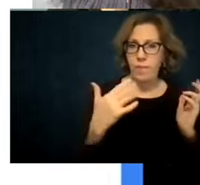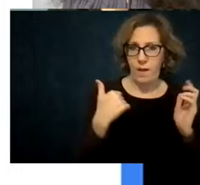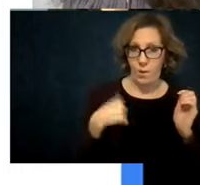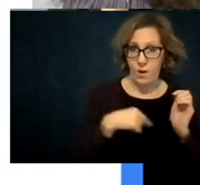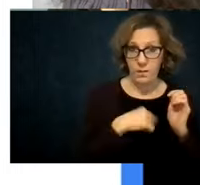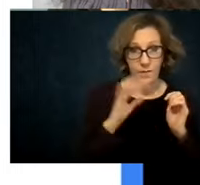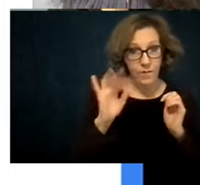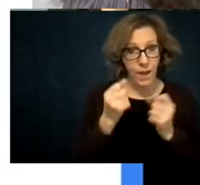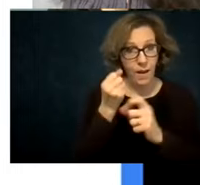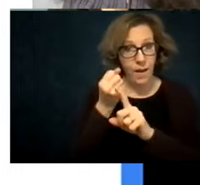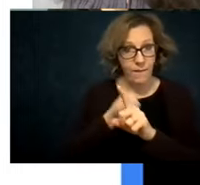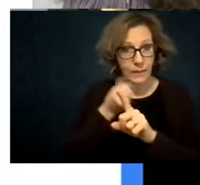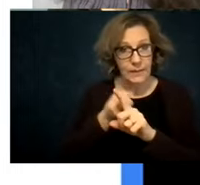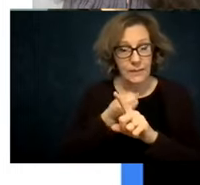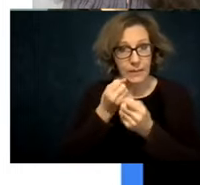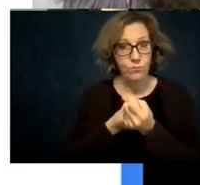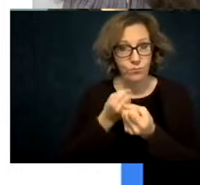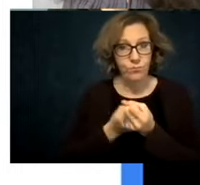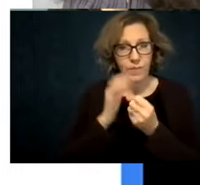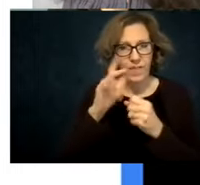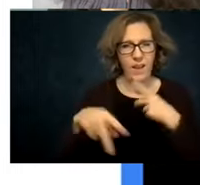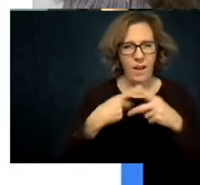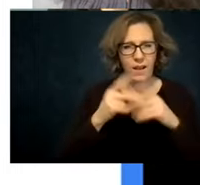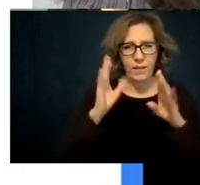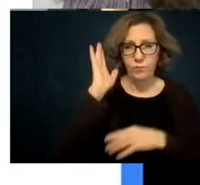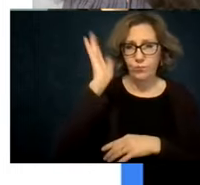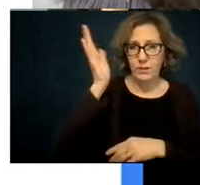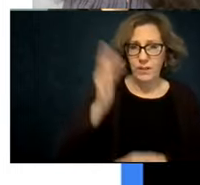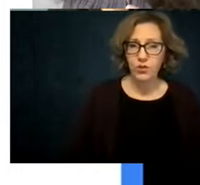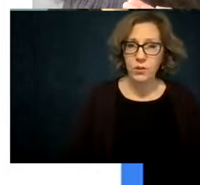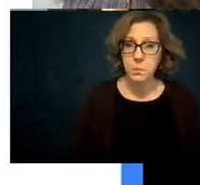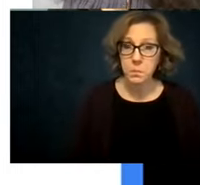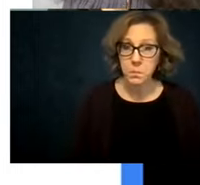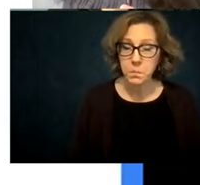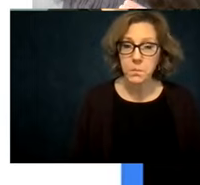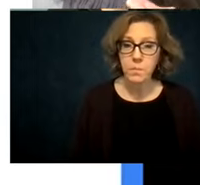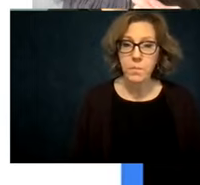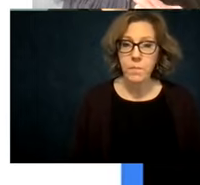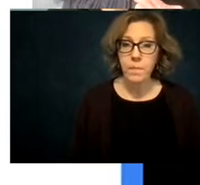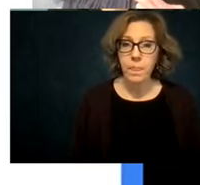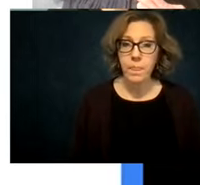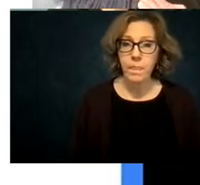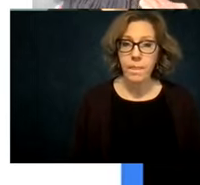advocacy kind of presentation. So they can